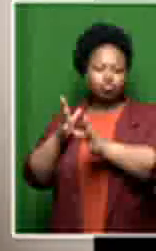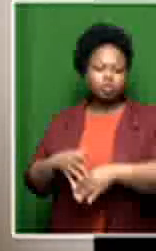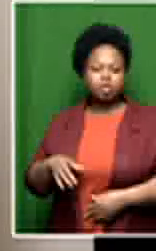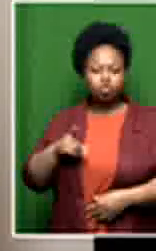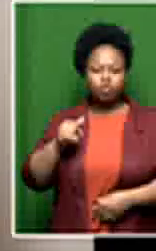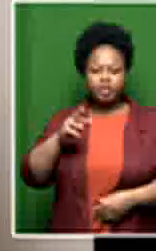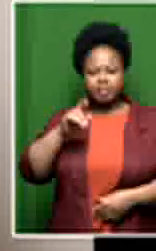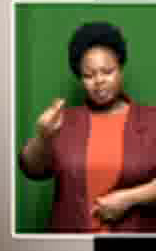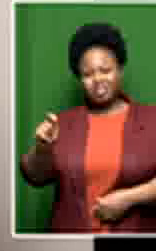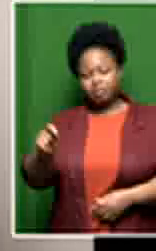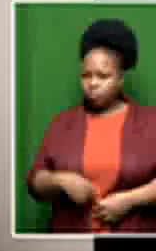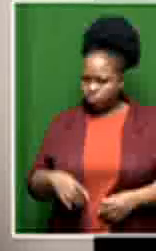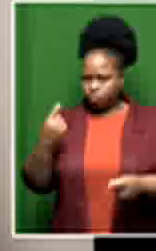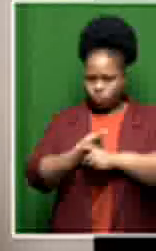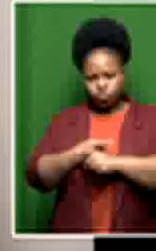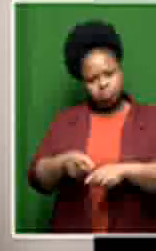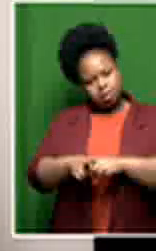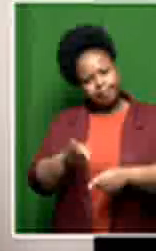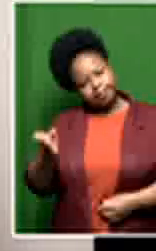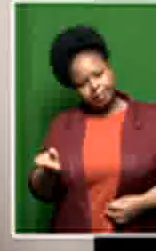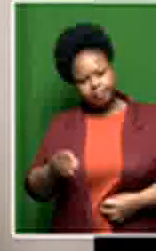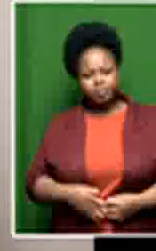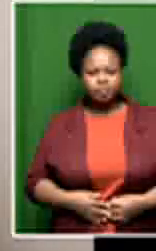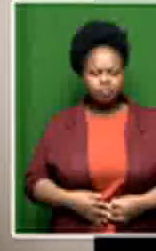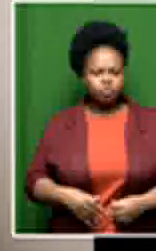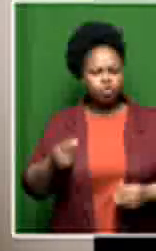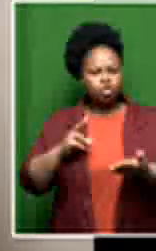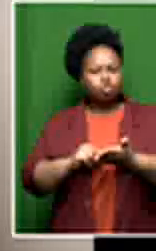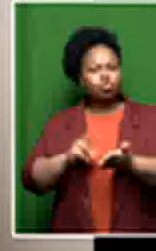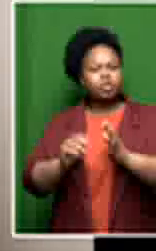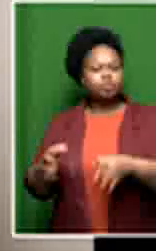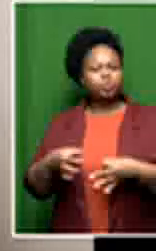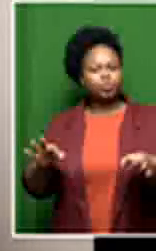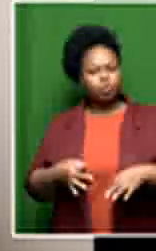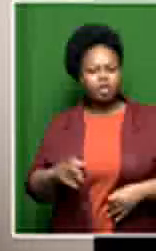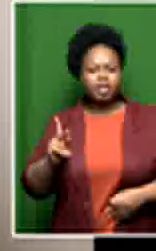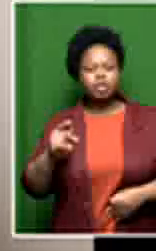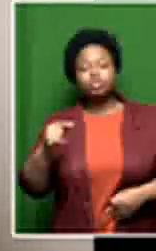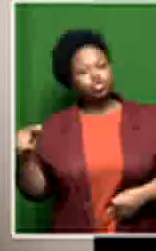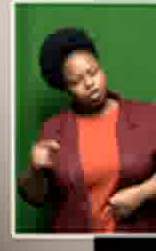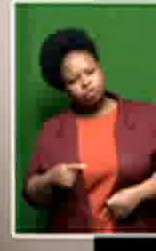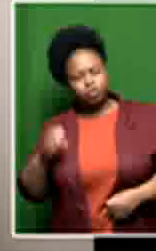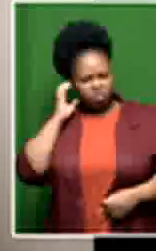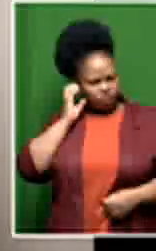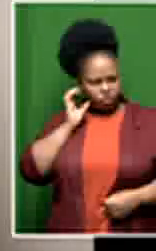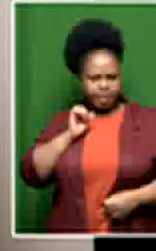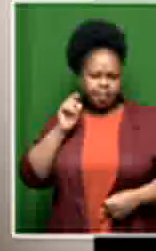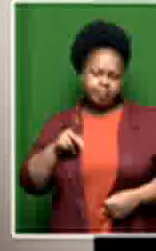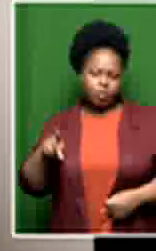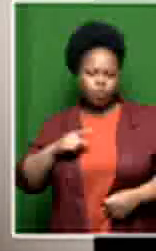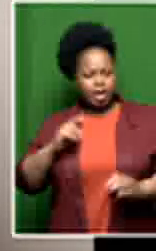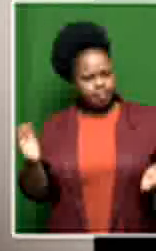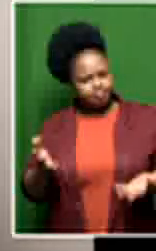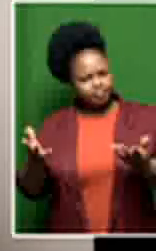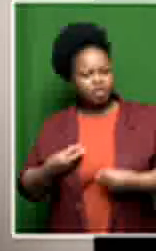called Dolven T. And we recorded the song with Dolven T and KG to post in the app, because we're also